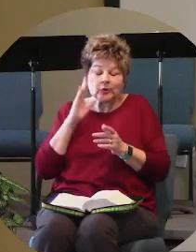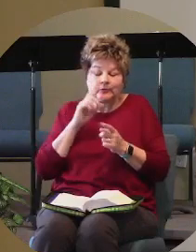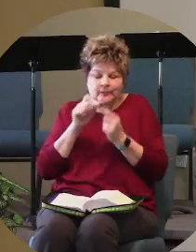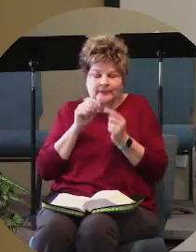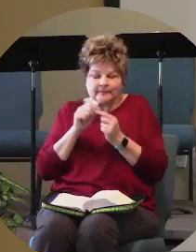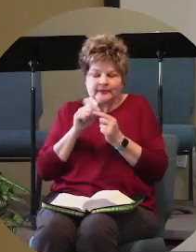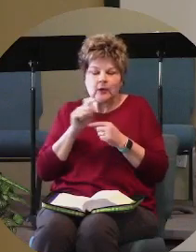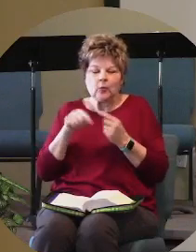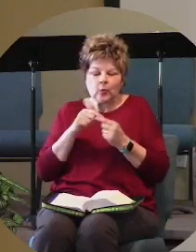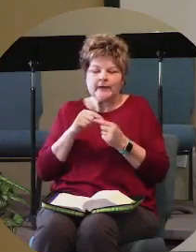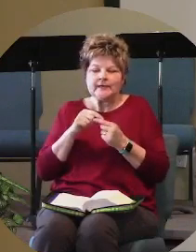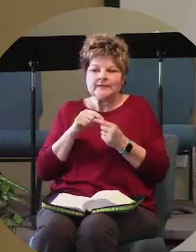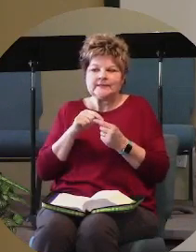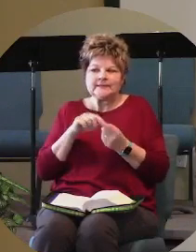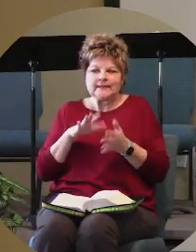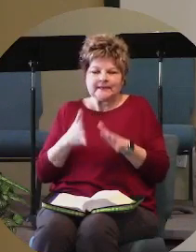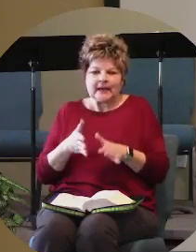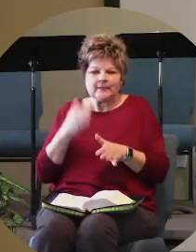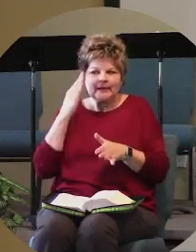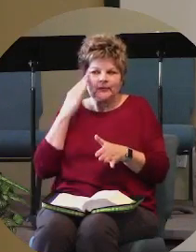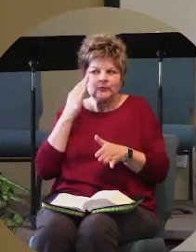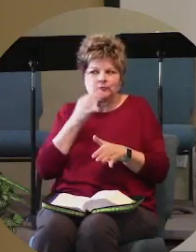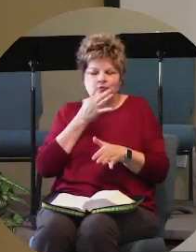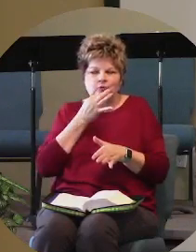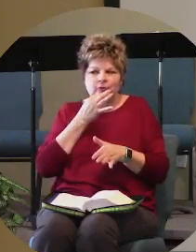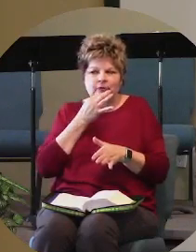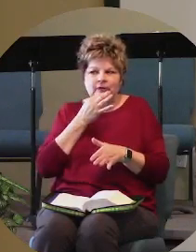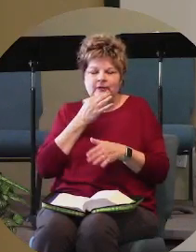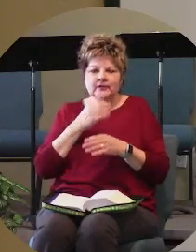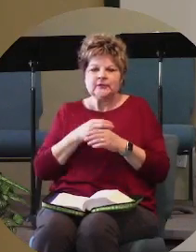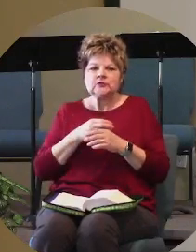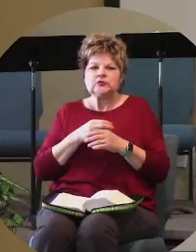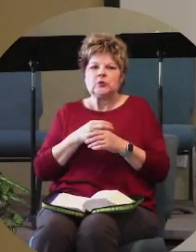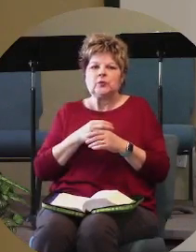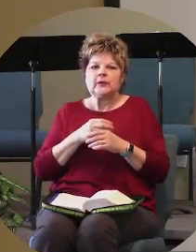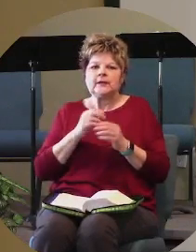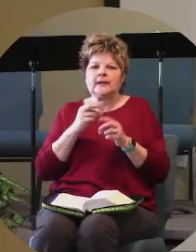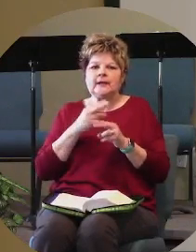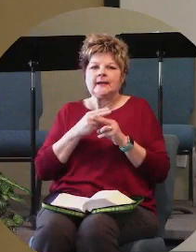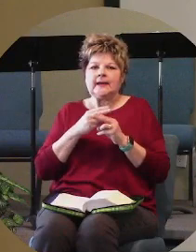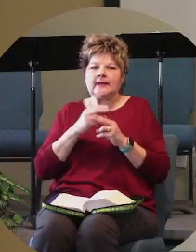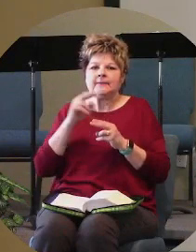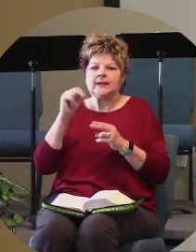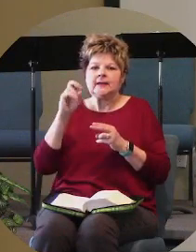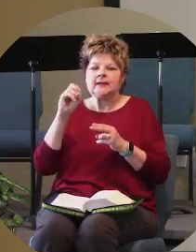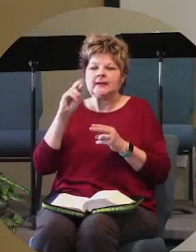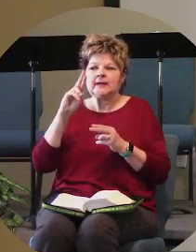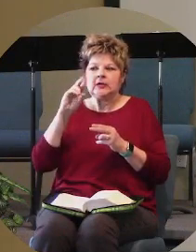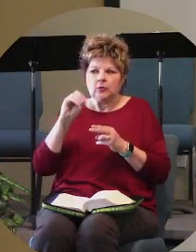set the world on fire. He's blamed the Christians. Paul is one of the Christians. He's thrown in prison.